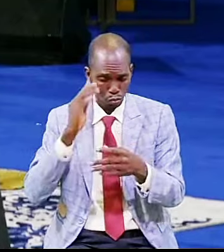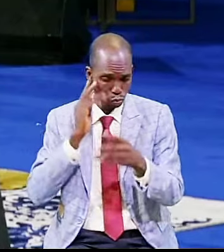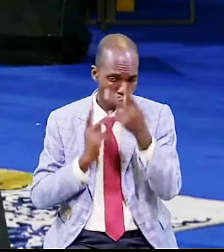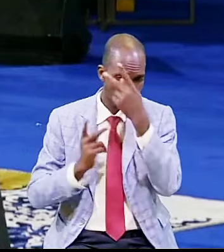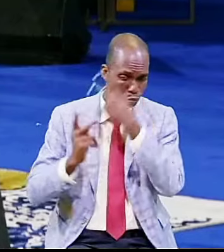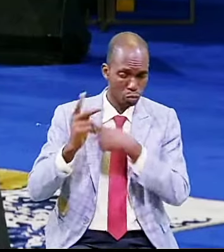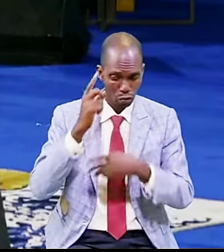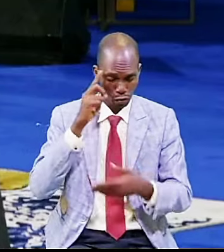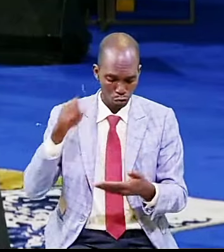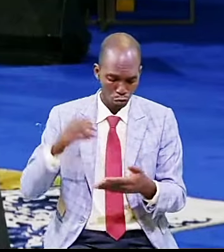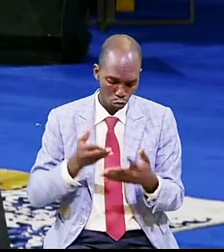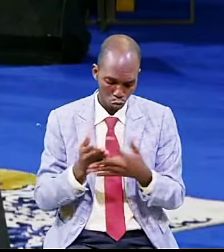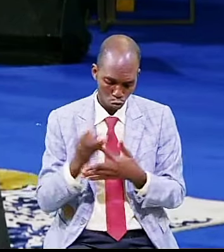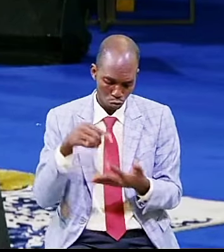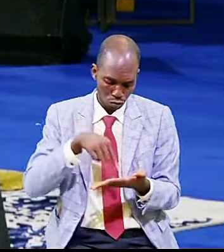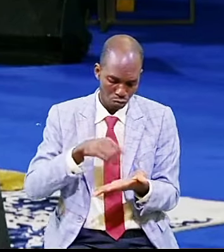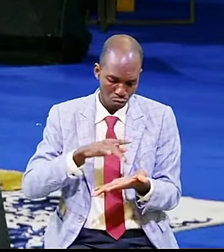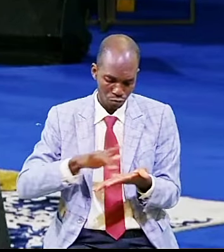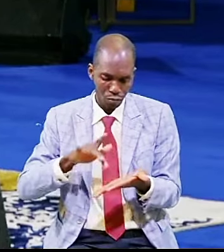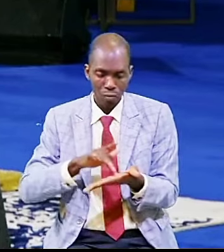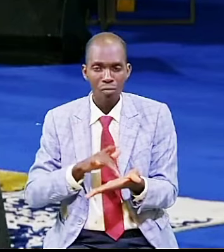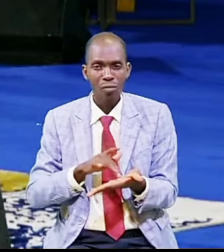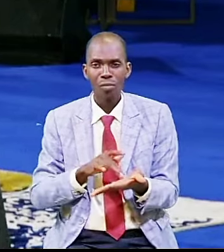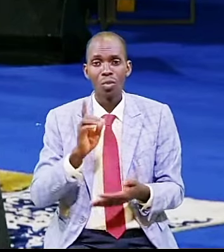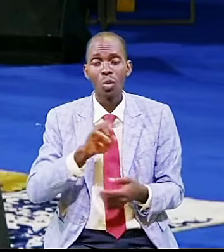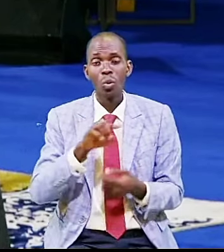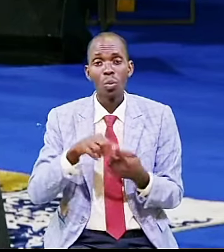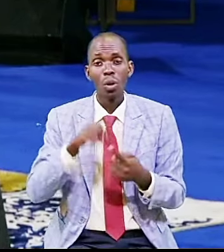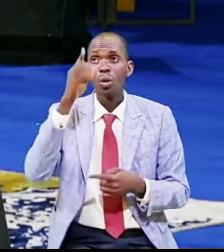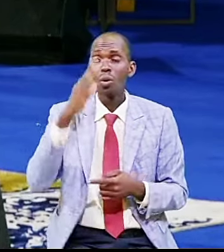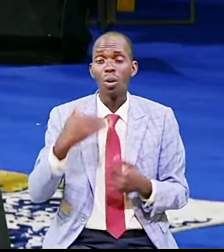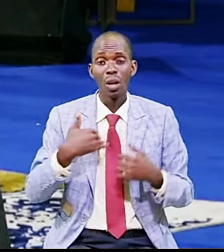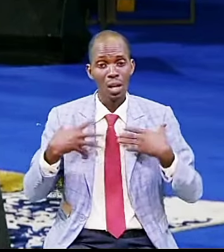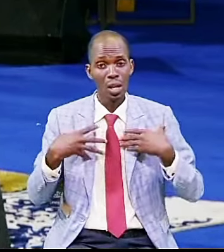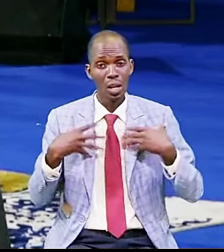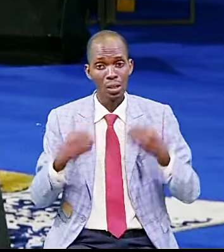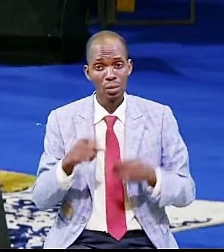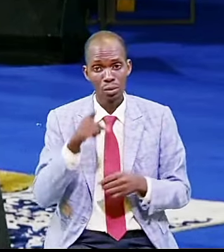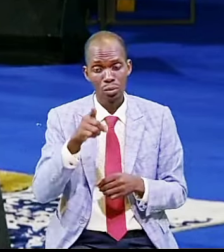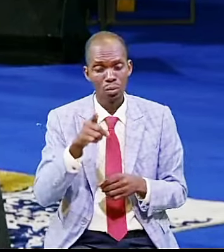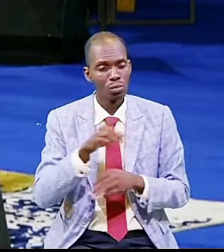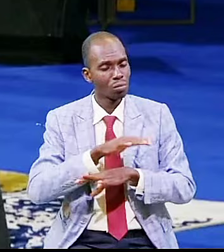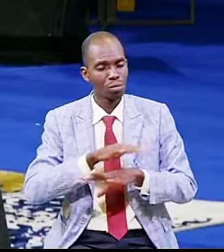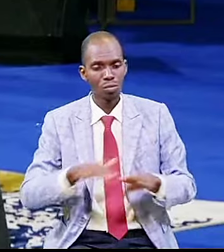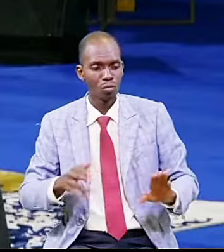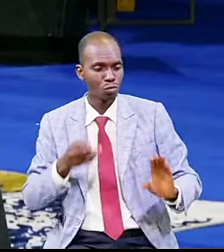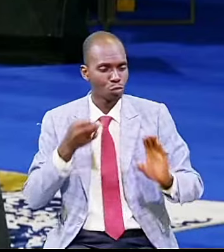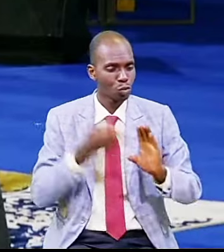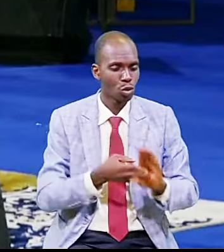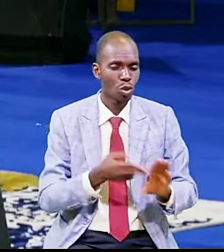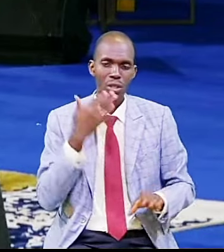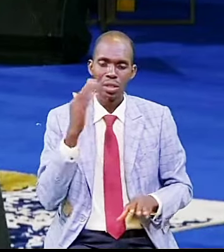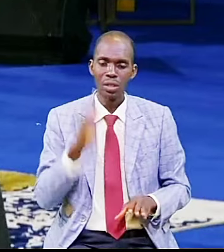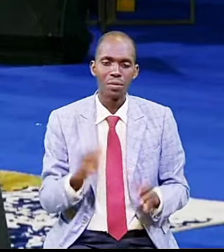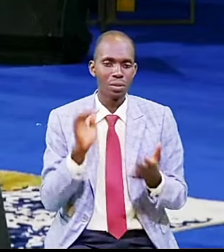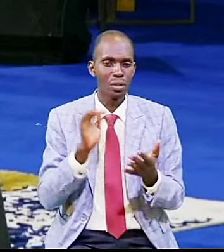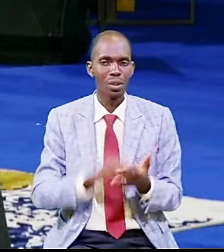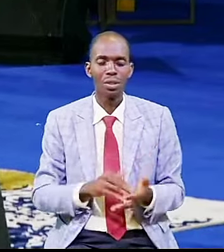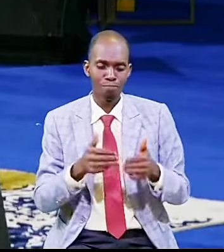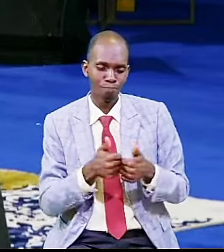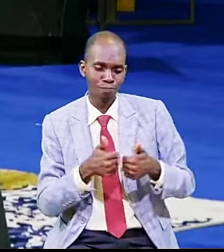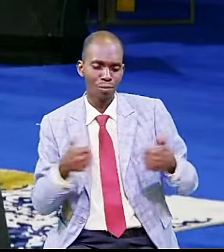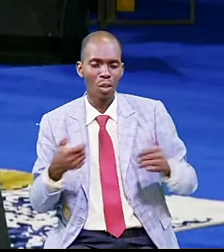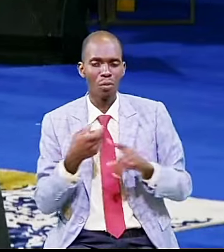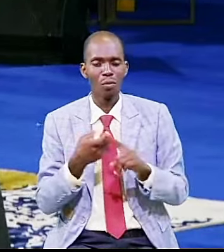has healed you, abstain from all appearance of evil. Anything near